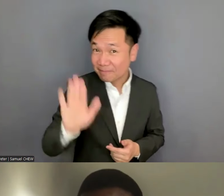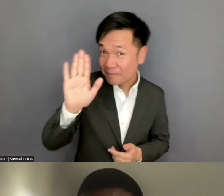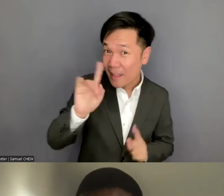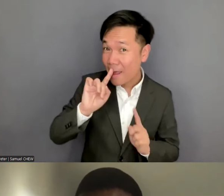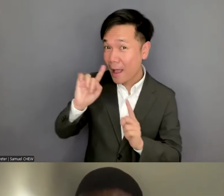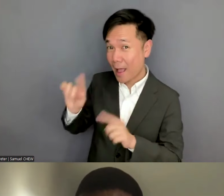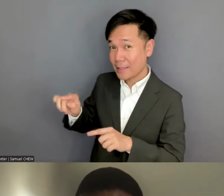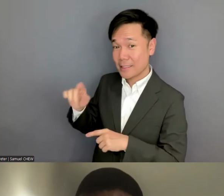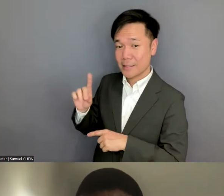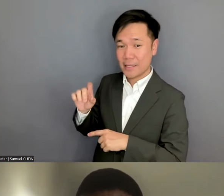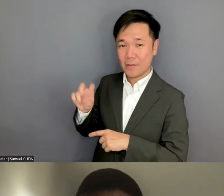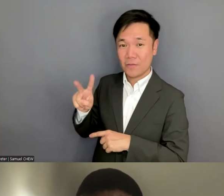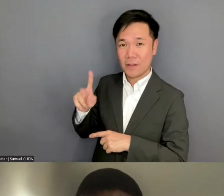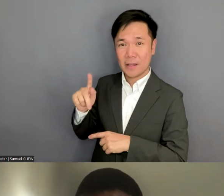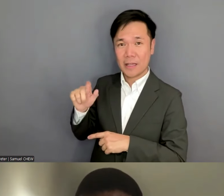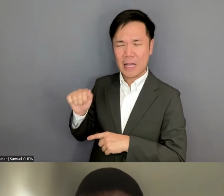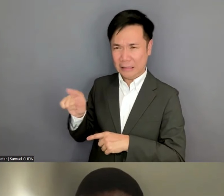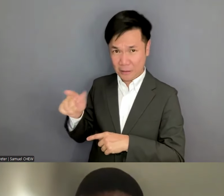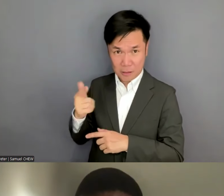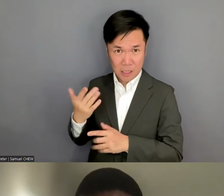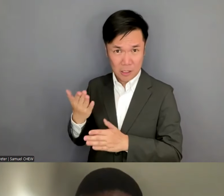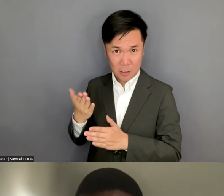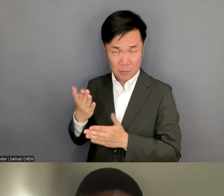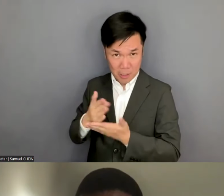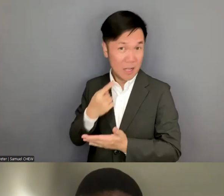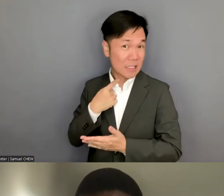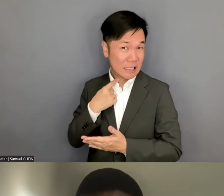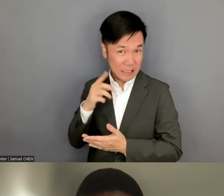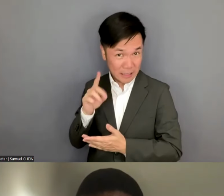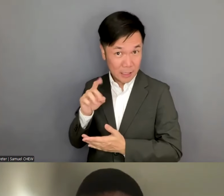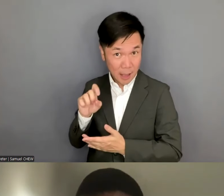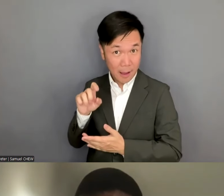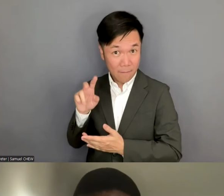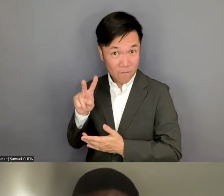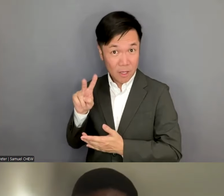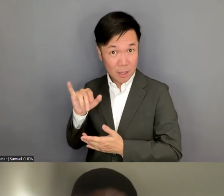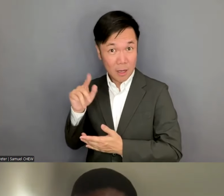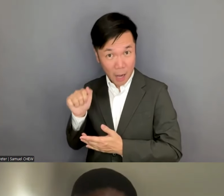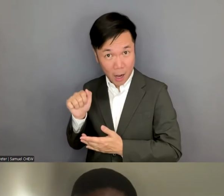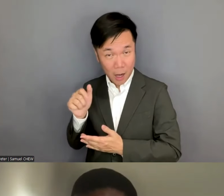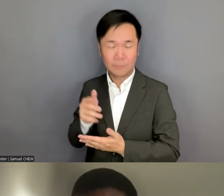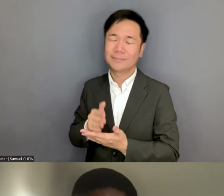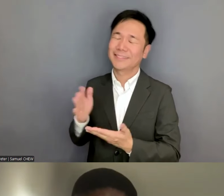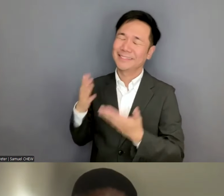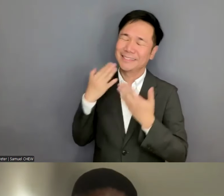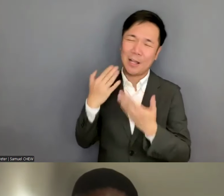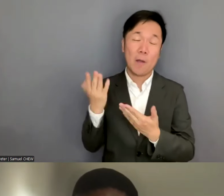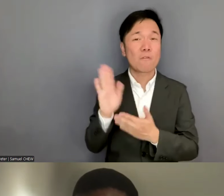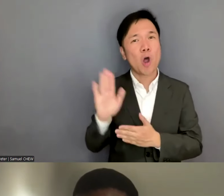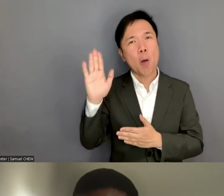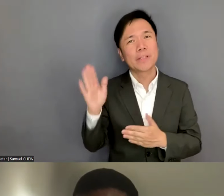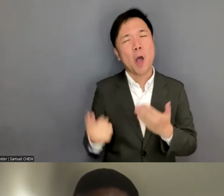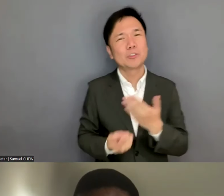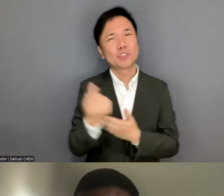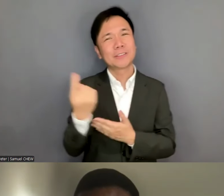Devika, and I'm really sorry if I'm butchering your name, to maybe outline some of these opportunities. No, I think